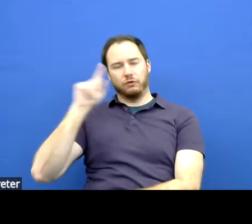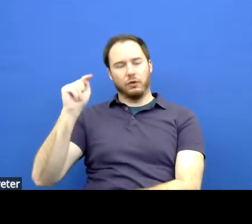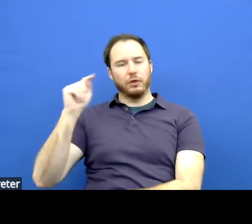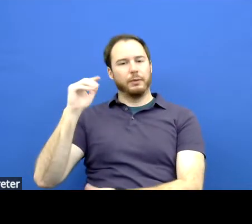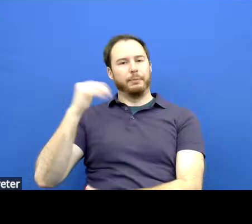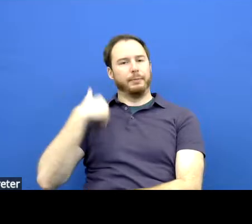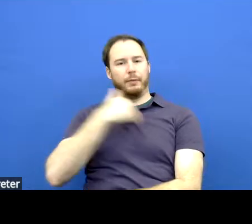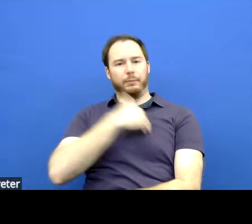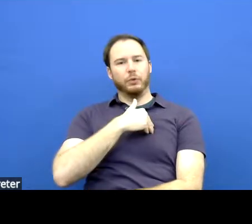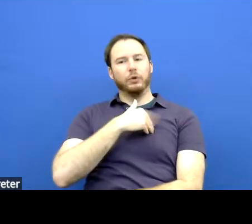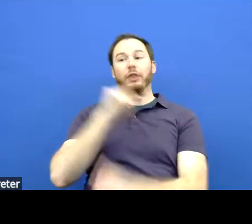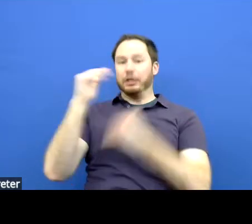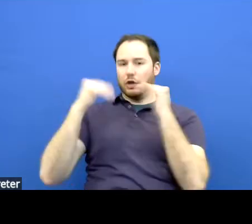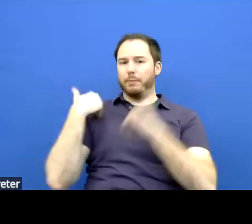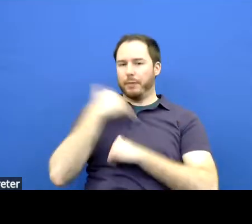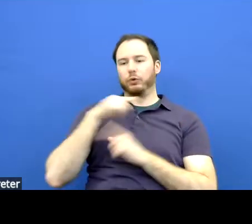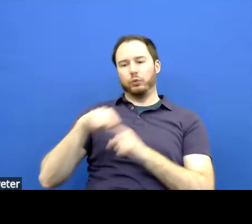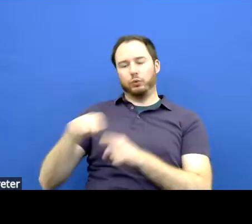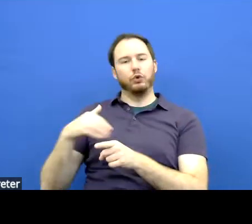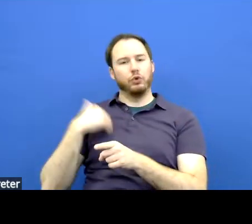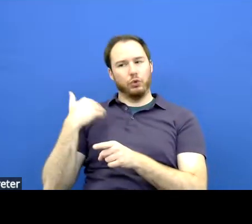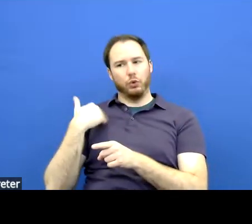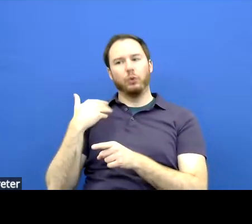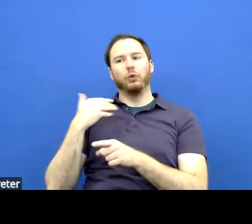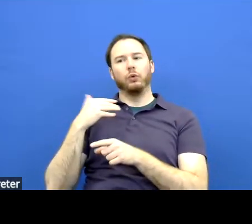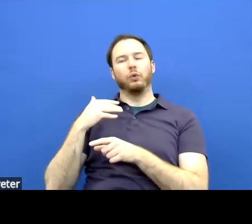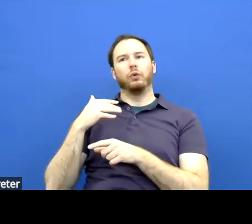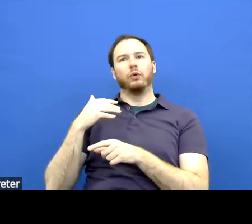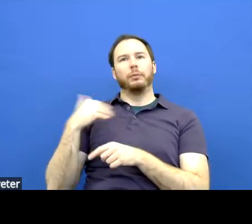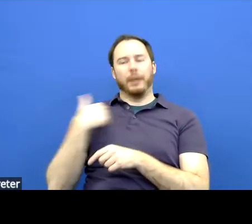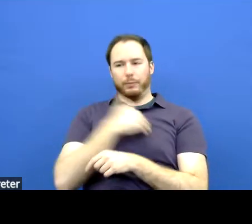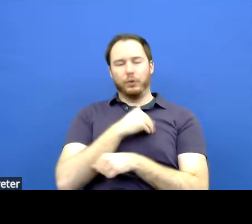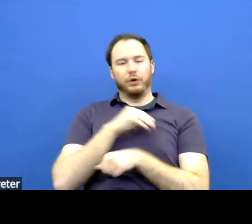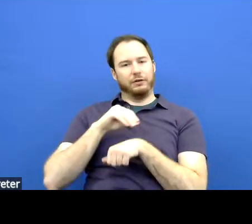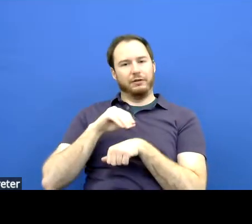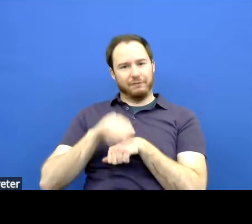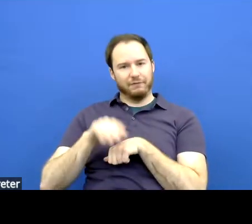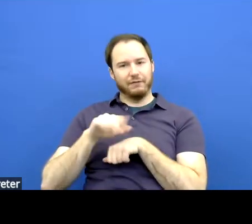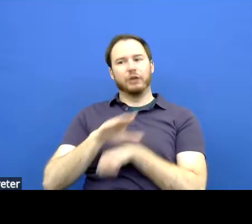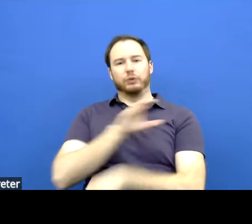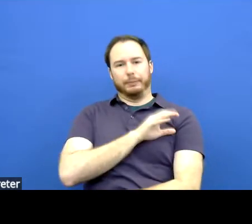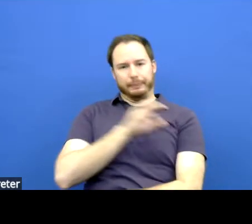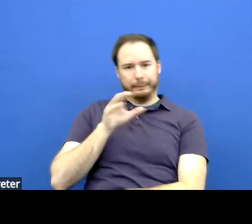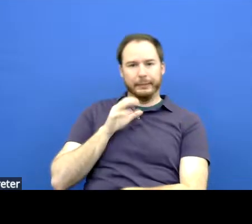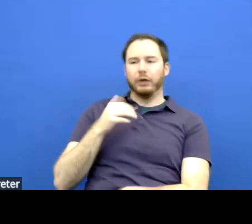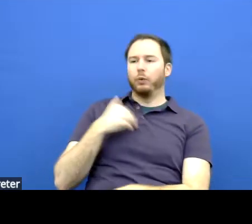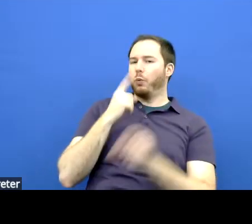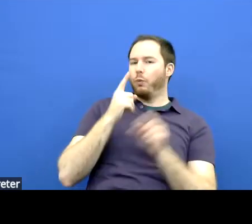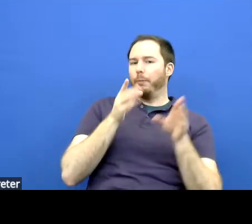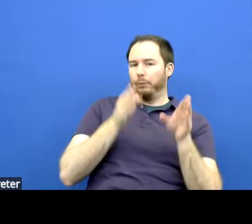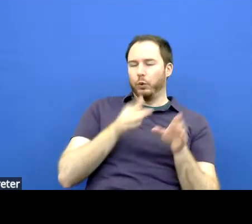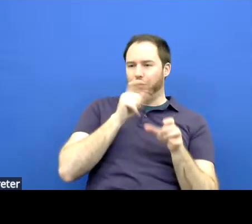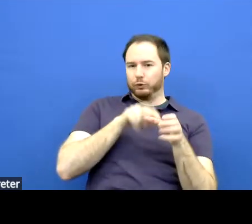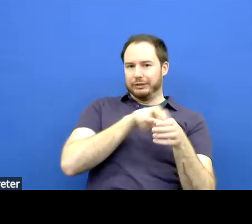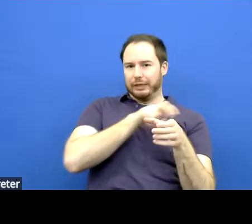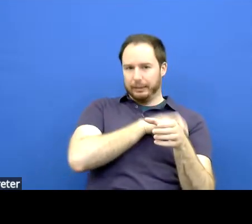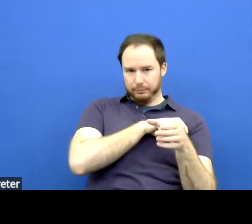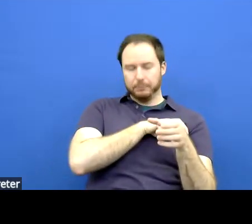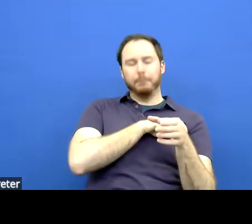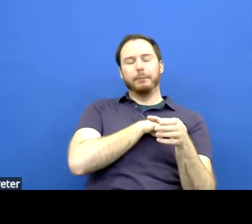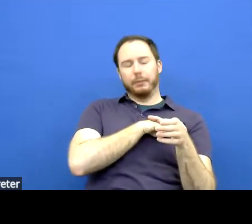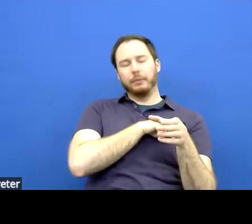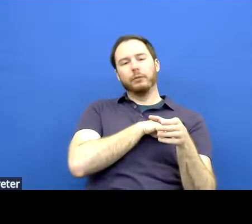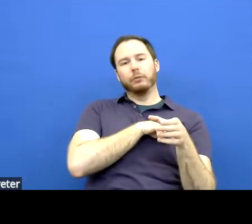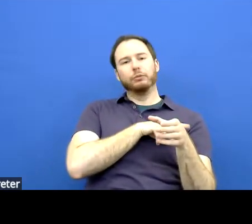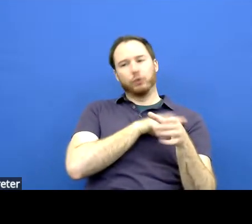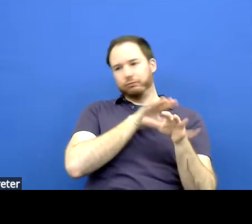to the Youth Development Advisory Committee. Seconded. So we had a member who had to step down, and so they